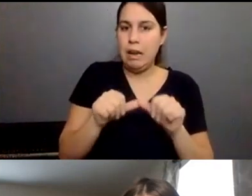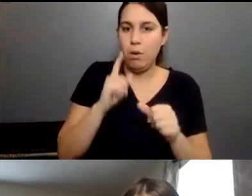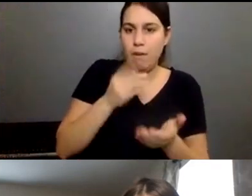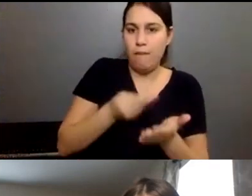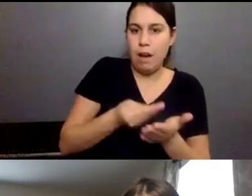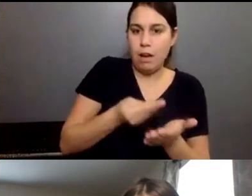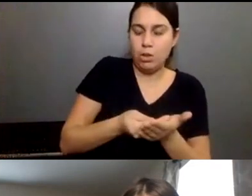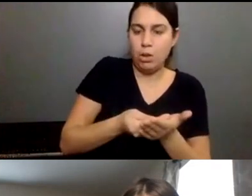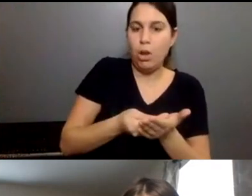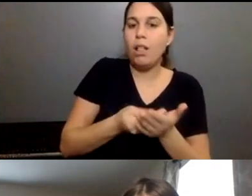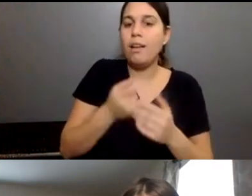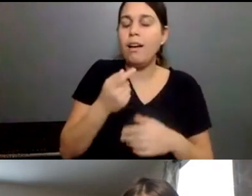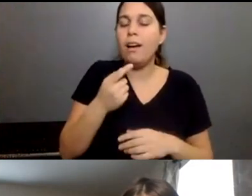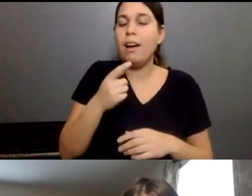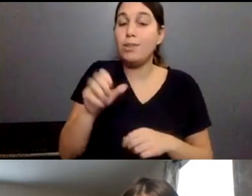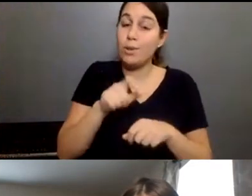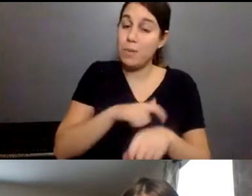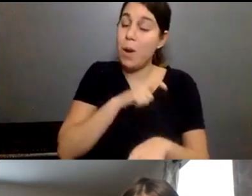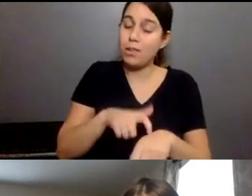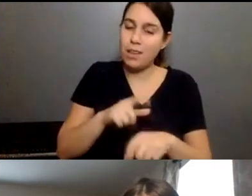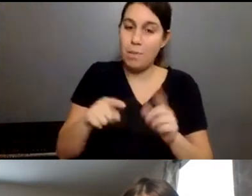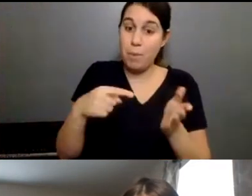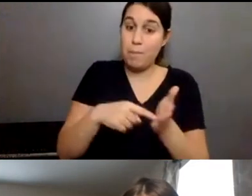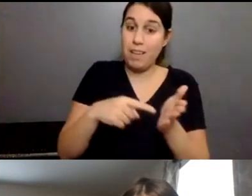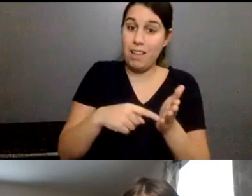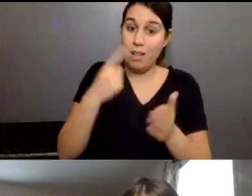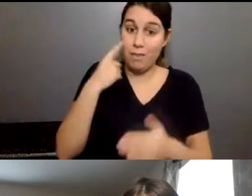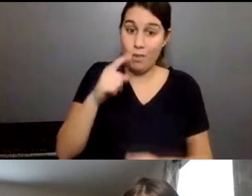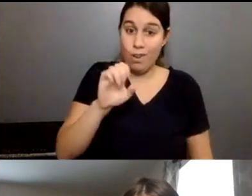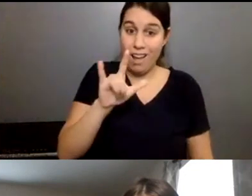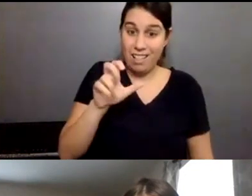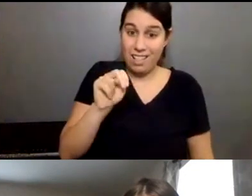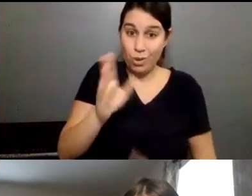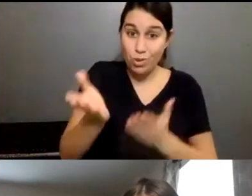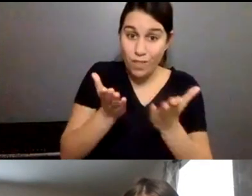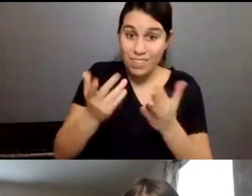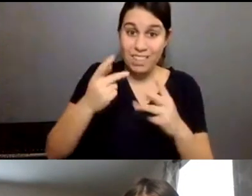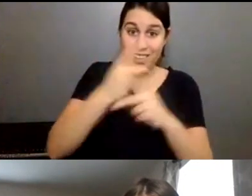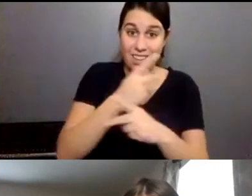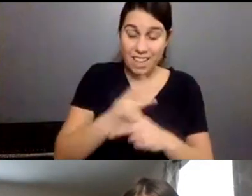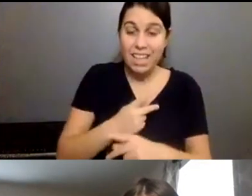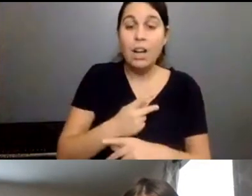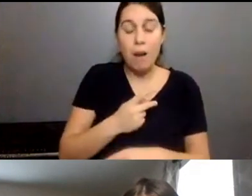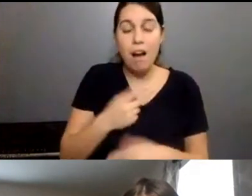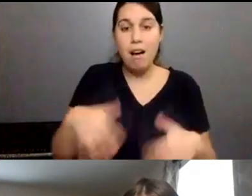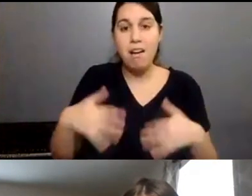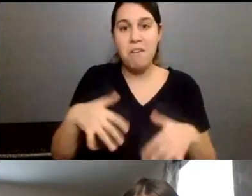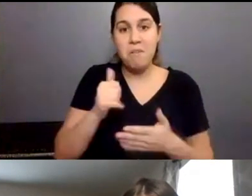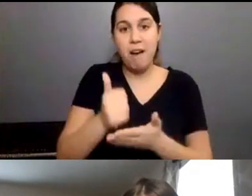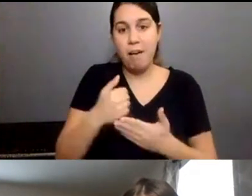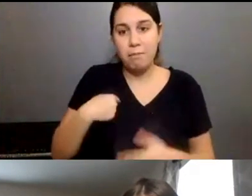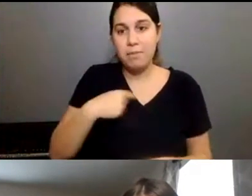it took a long time, but to bill for Eileen's services, and that's really helped